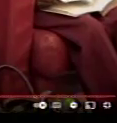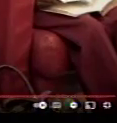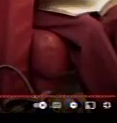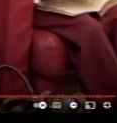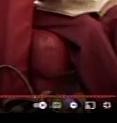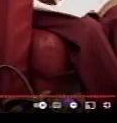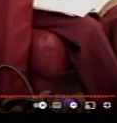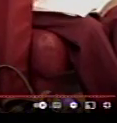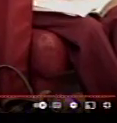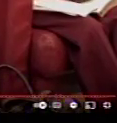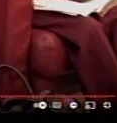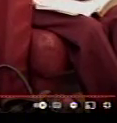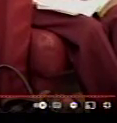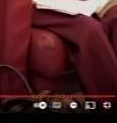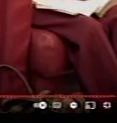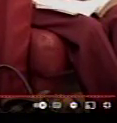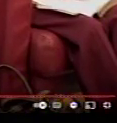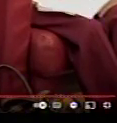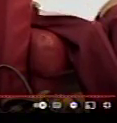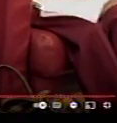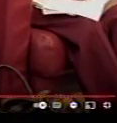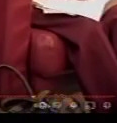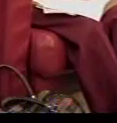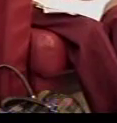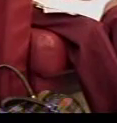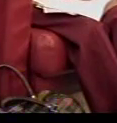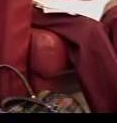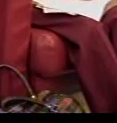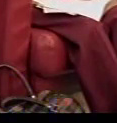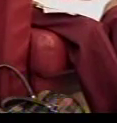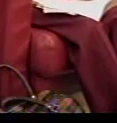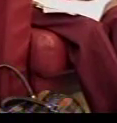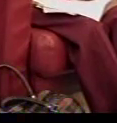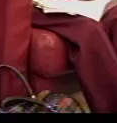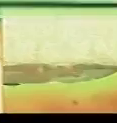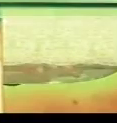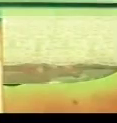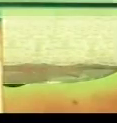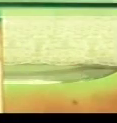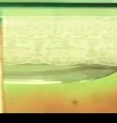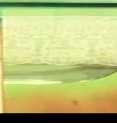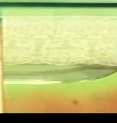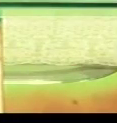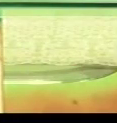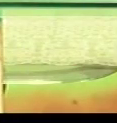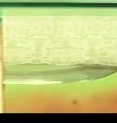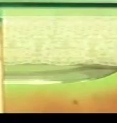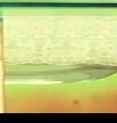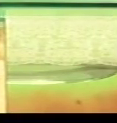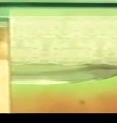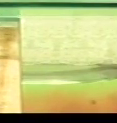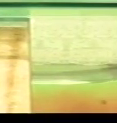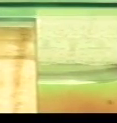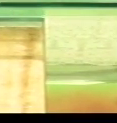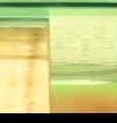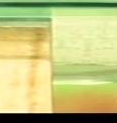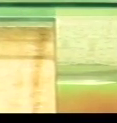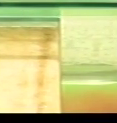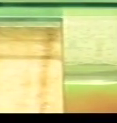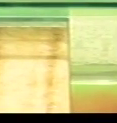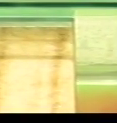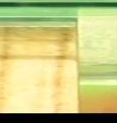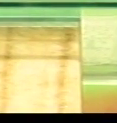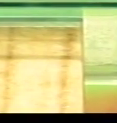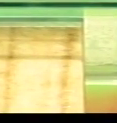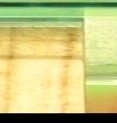will of God. That's what he wants. That's what he desires. That's what he demands. That's what he's looking for in your life. The